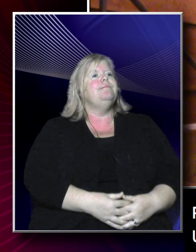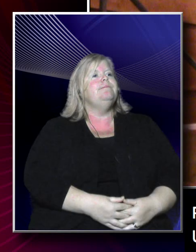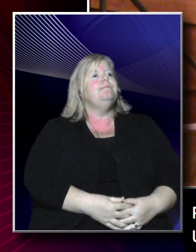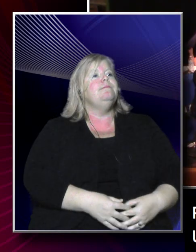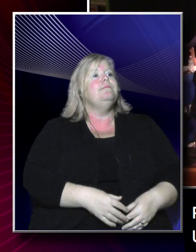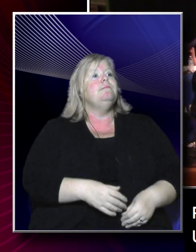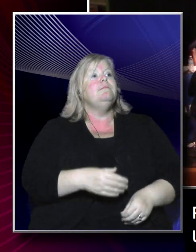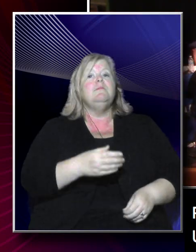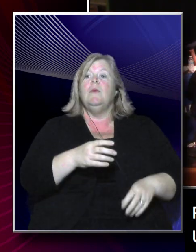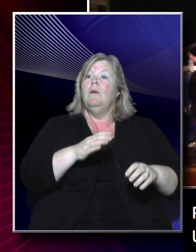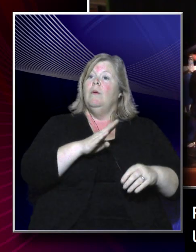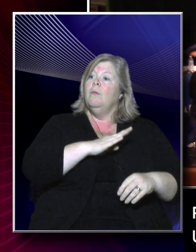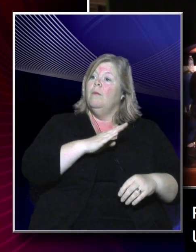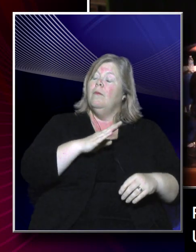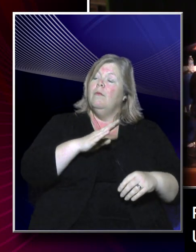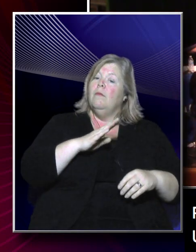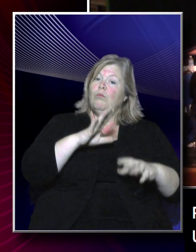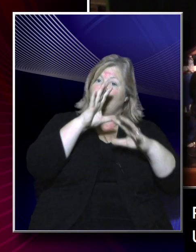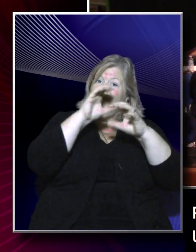Any questions or comments?